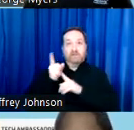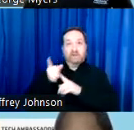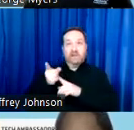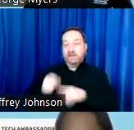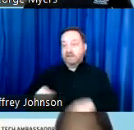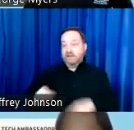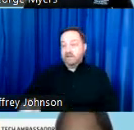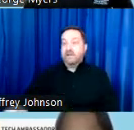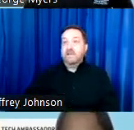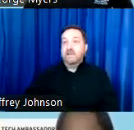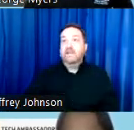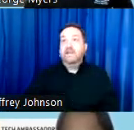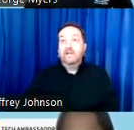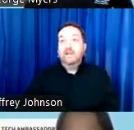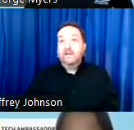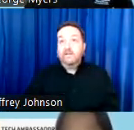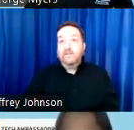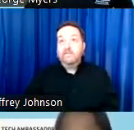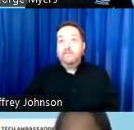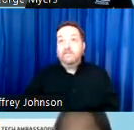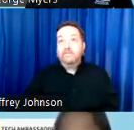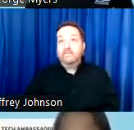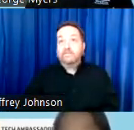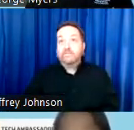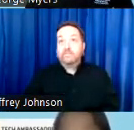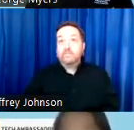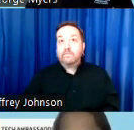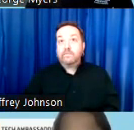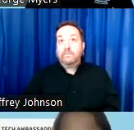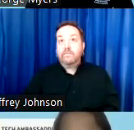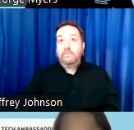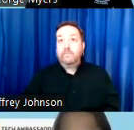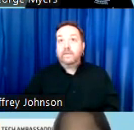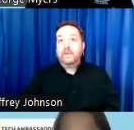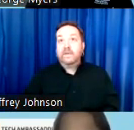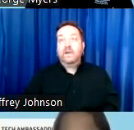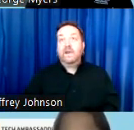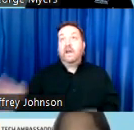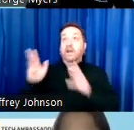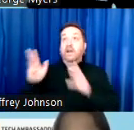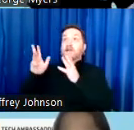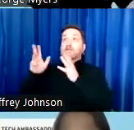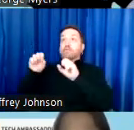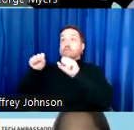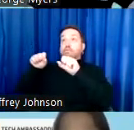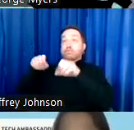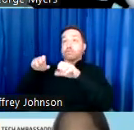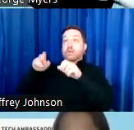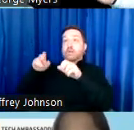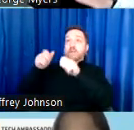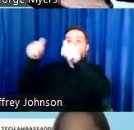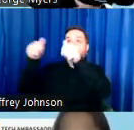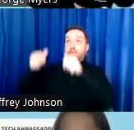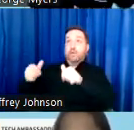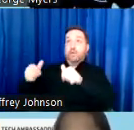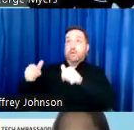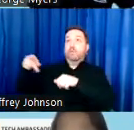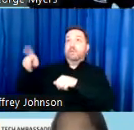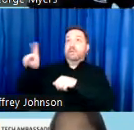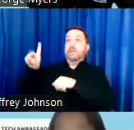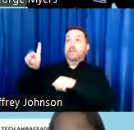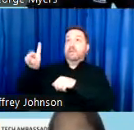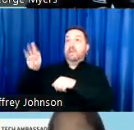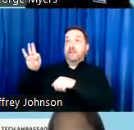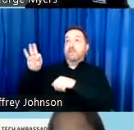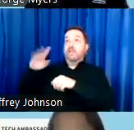I did already drop the PDF, the link to the PDF at our website of all of those gift suggestions